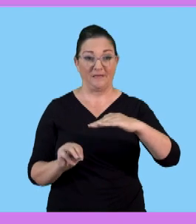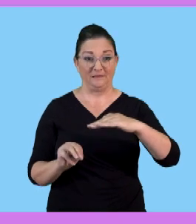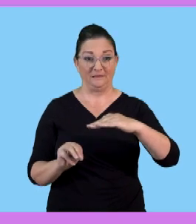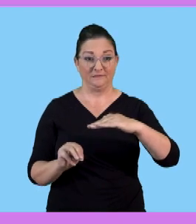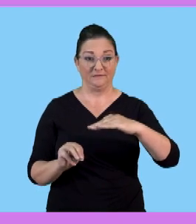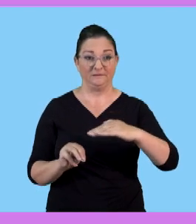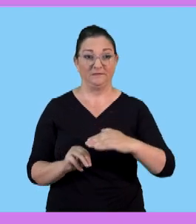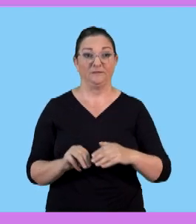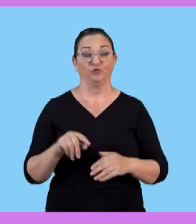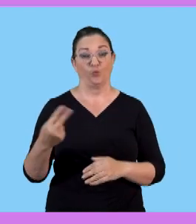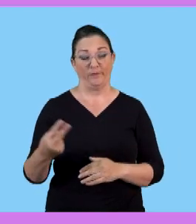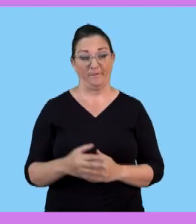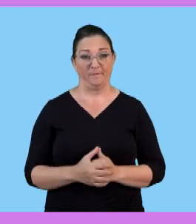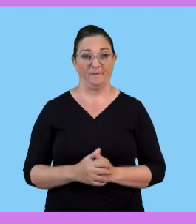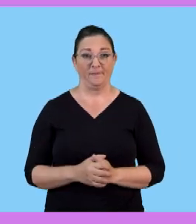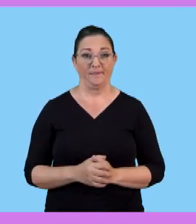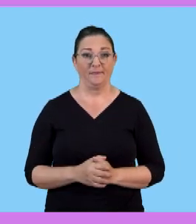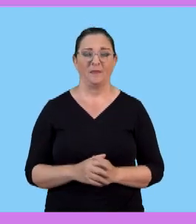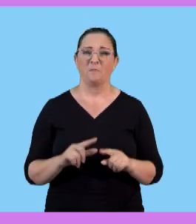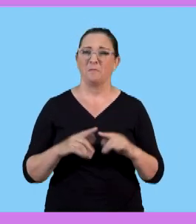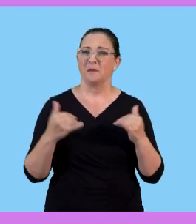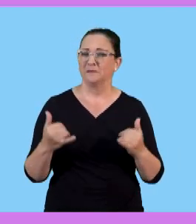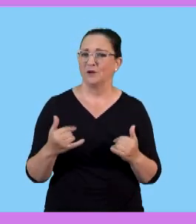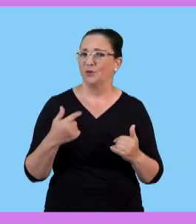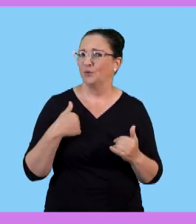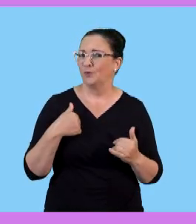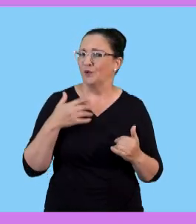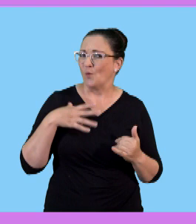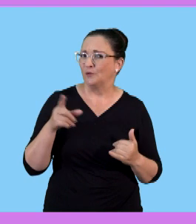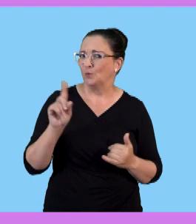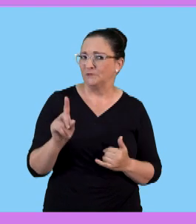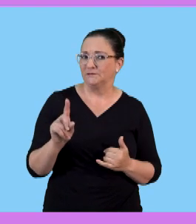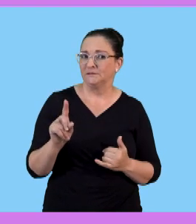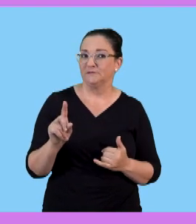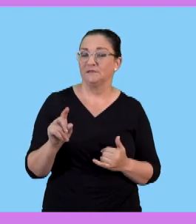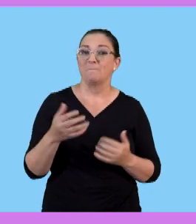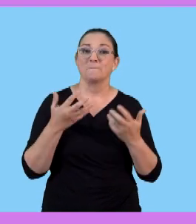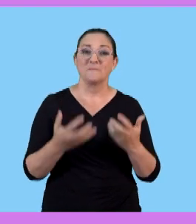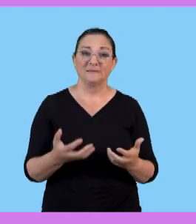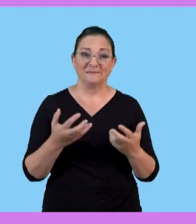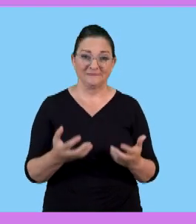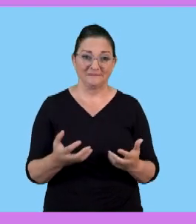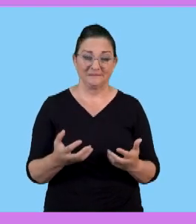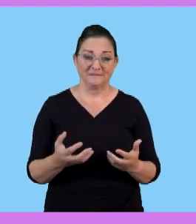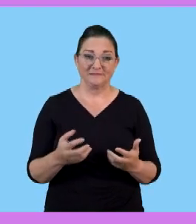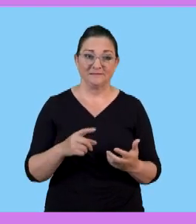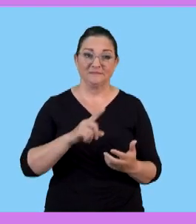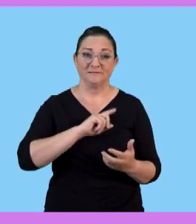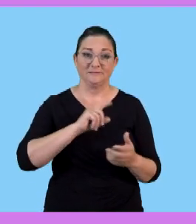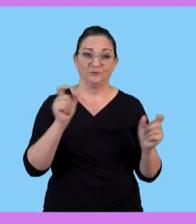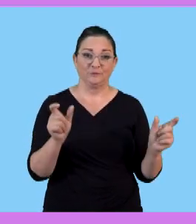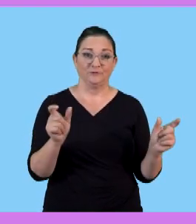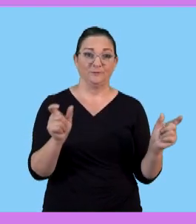right? And that is meters squared. All right, but what are we looking for? We are looking for the mass,